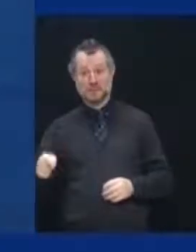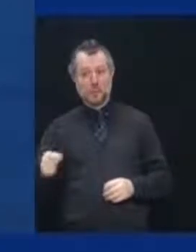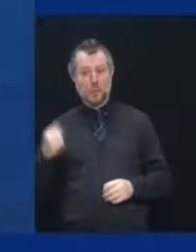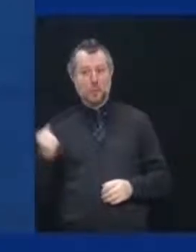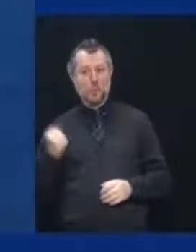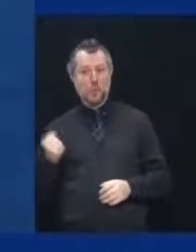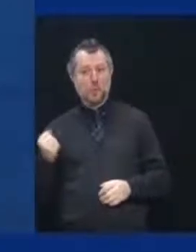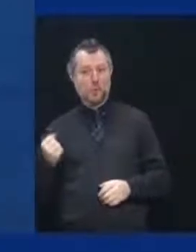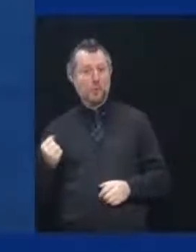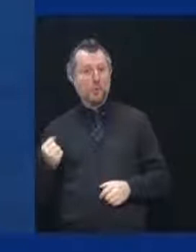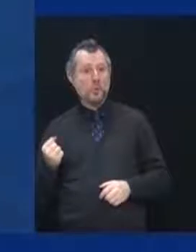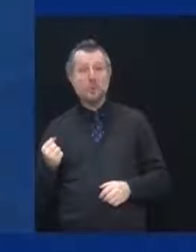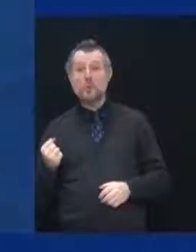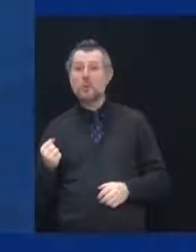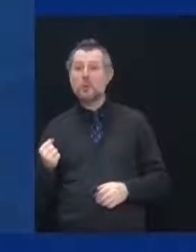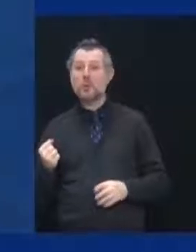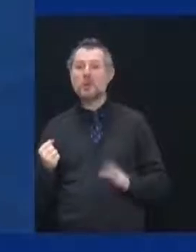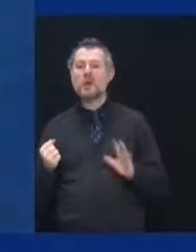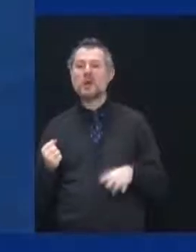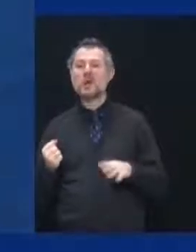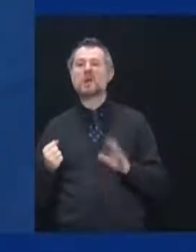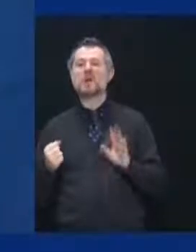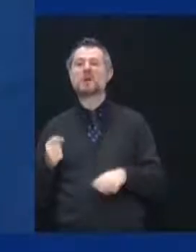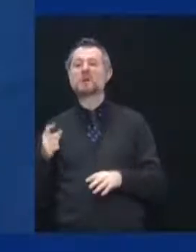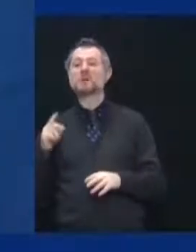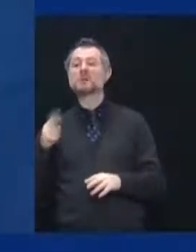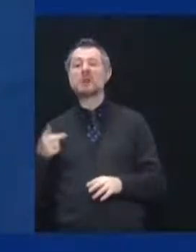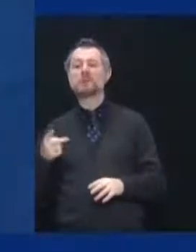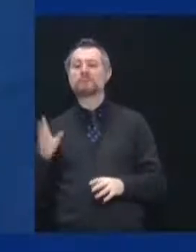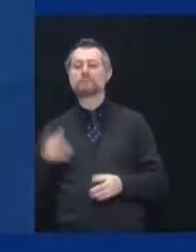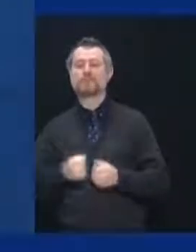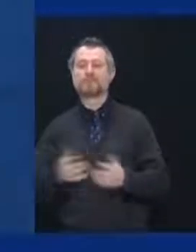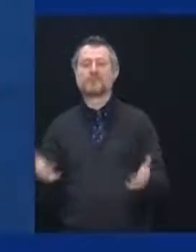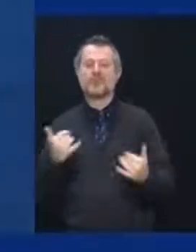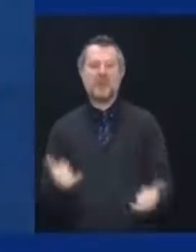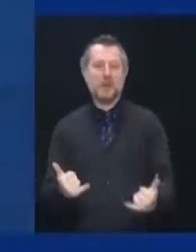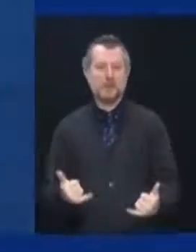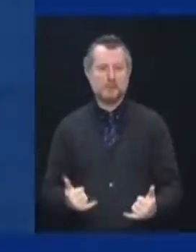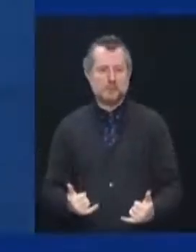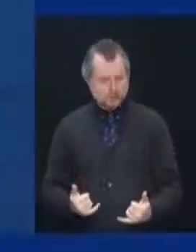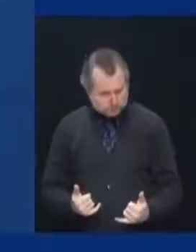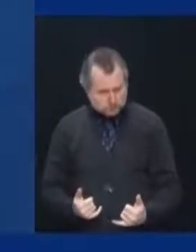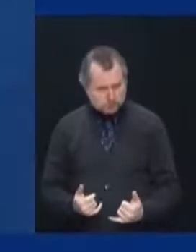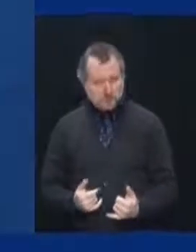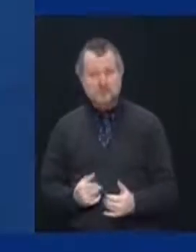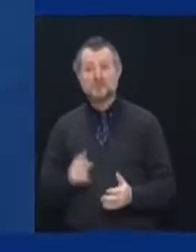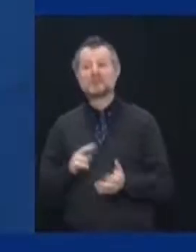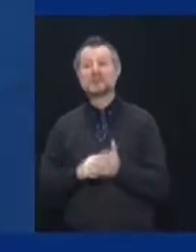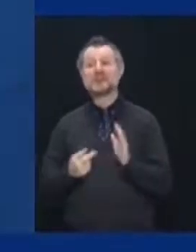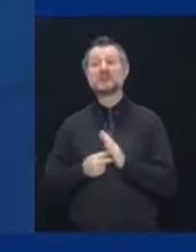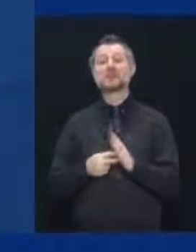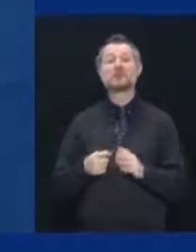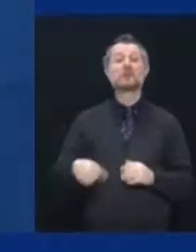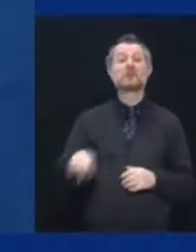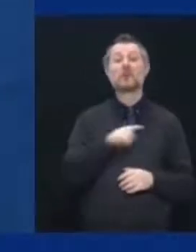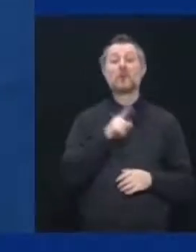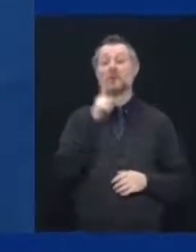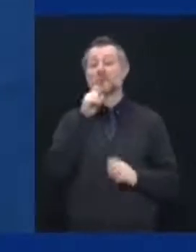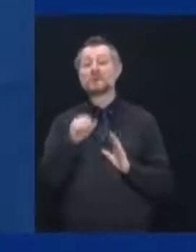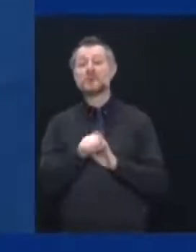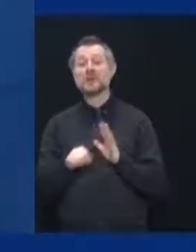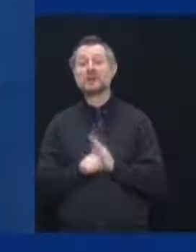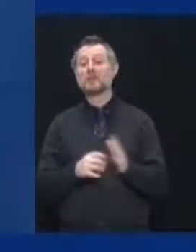dose supply, they would send the second dose, and that would increase a state's